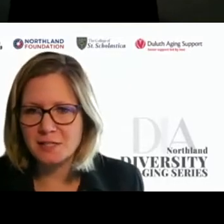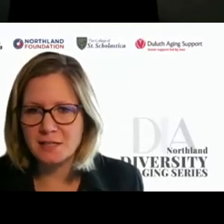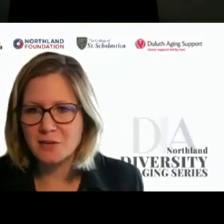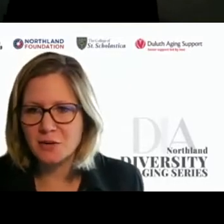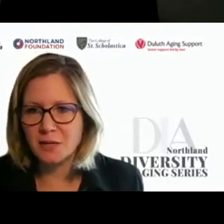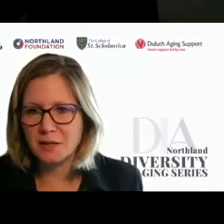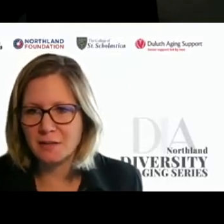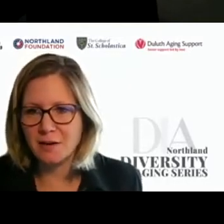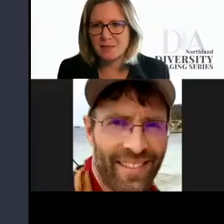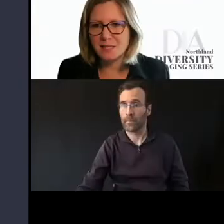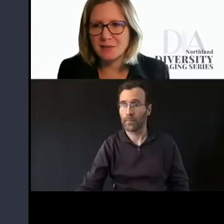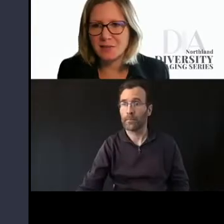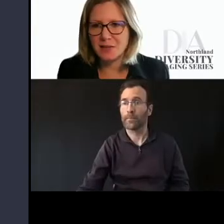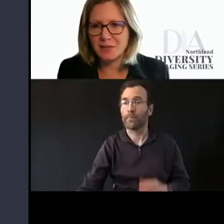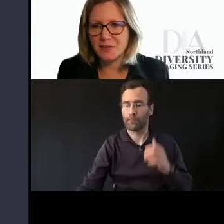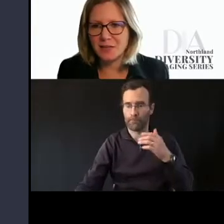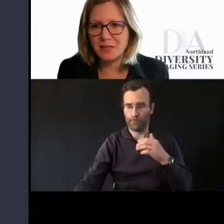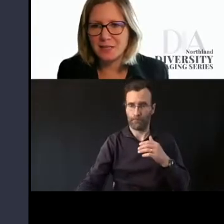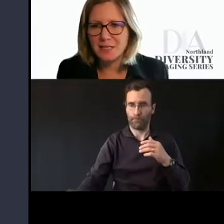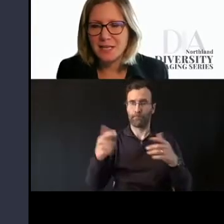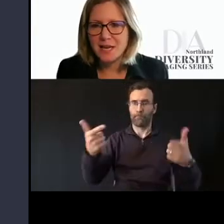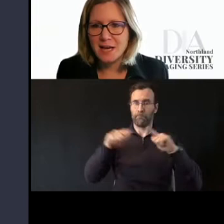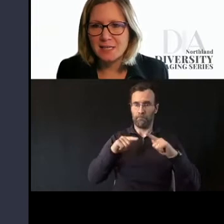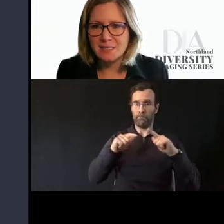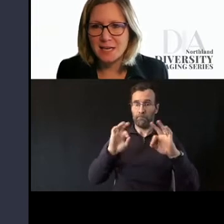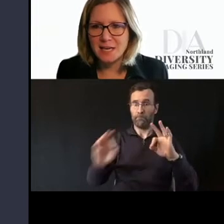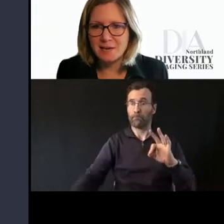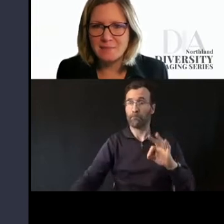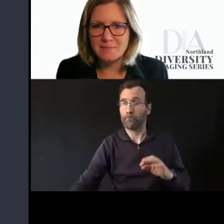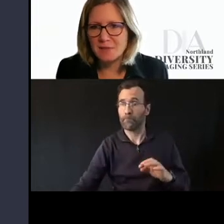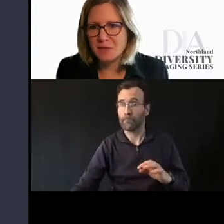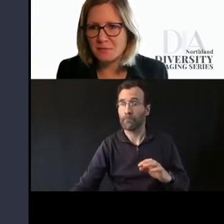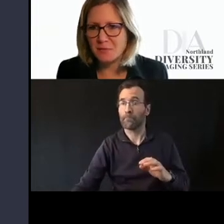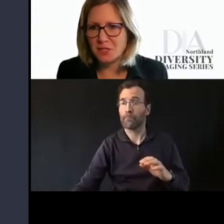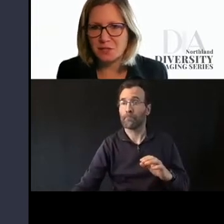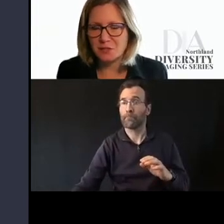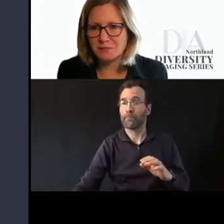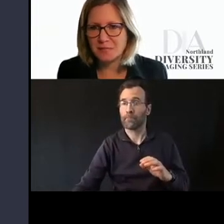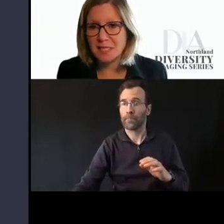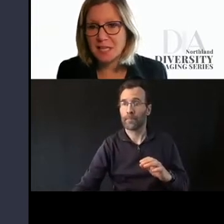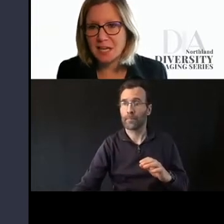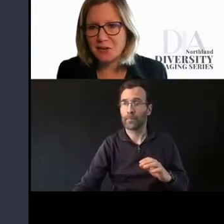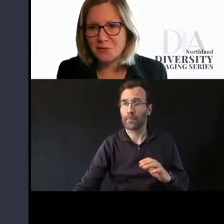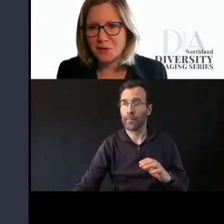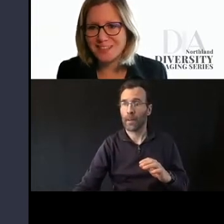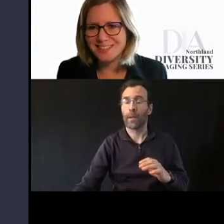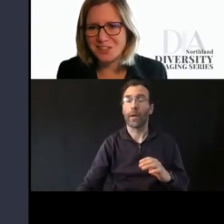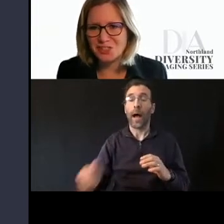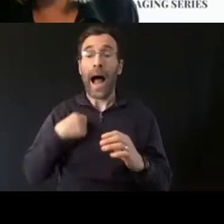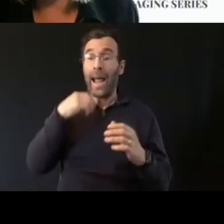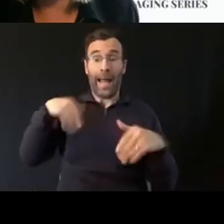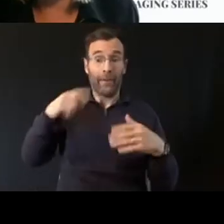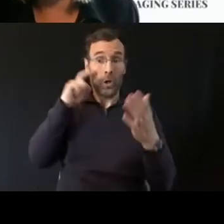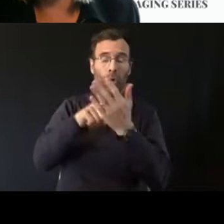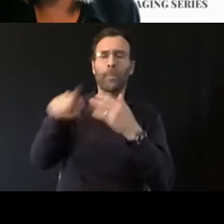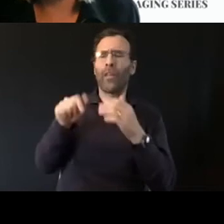anthropologist noting the onset of caregiving as a, major indicator of when culture